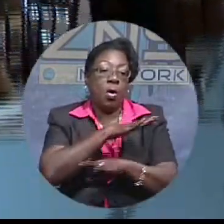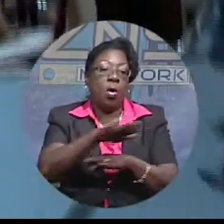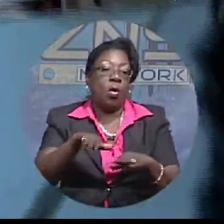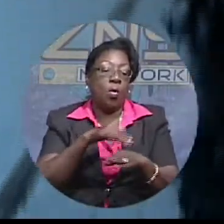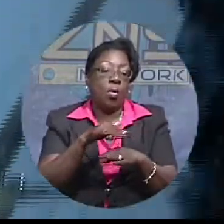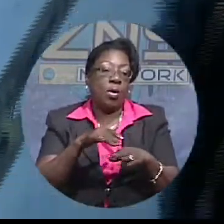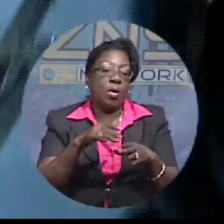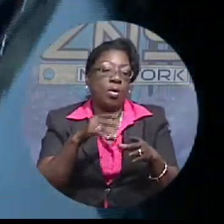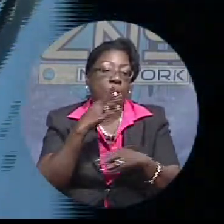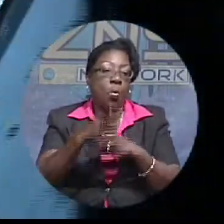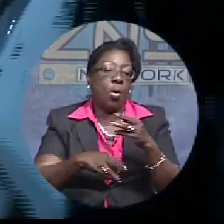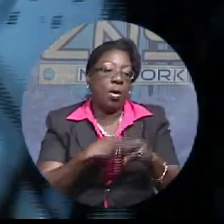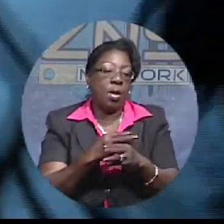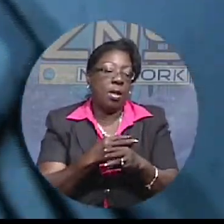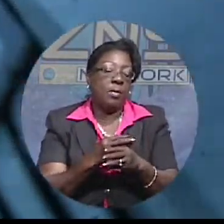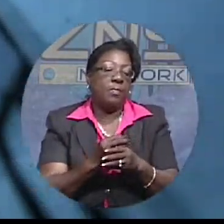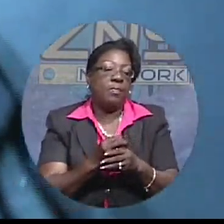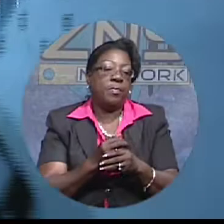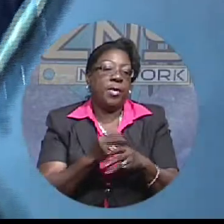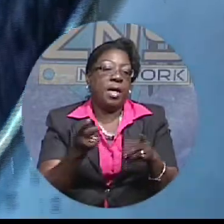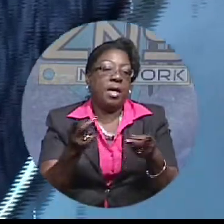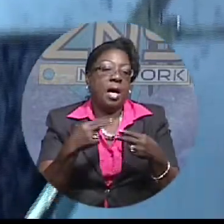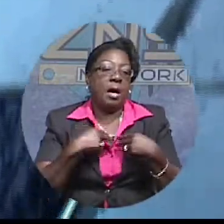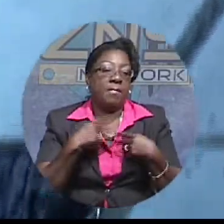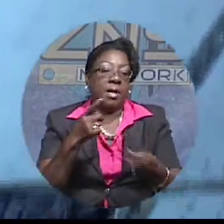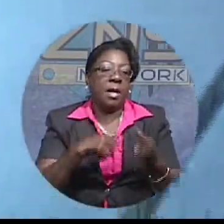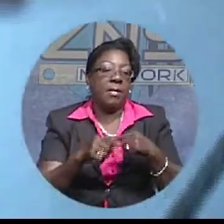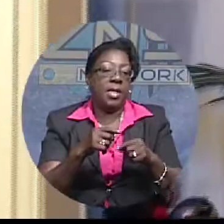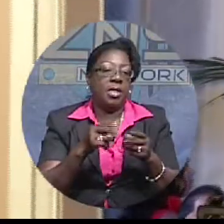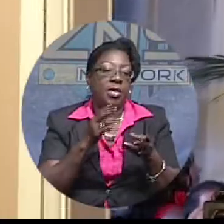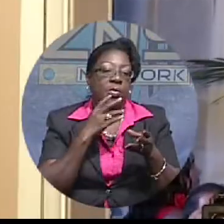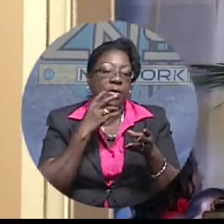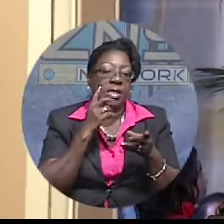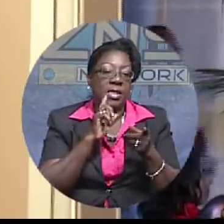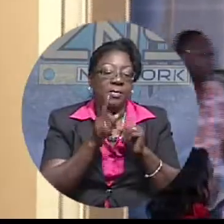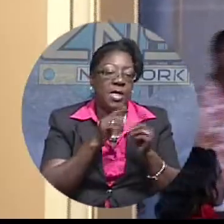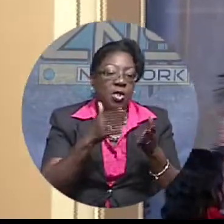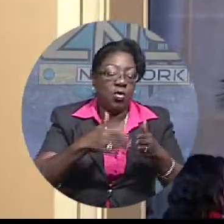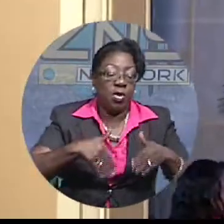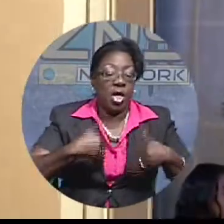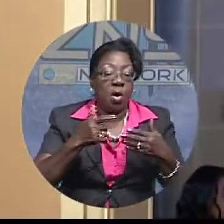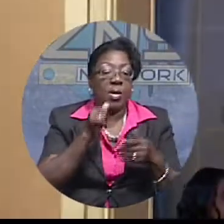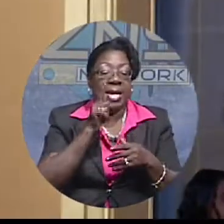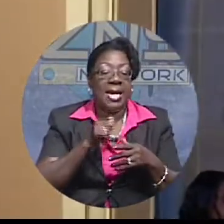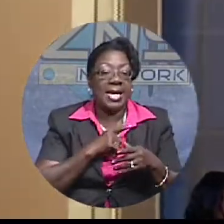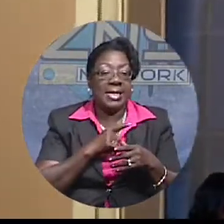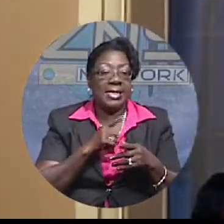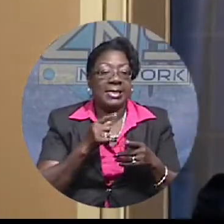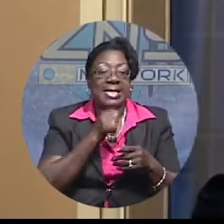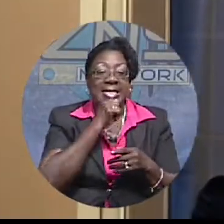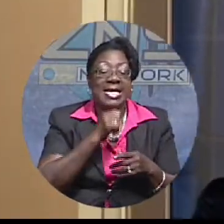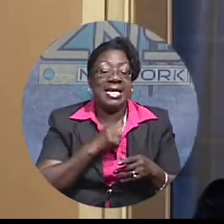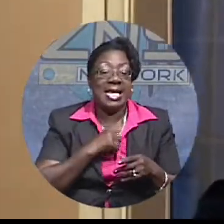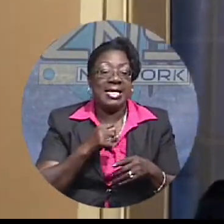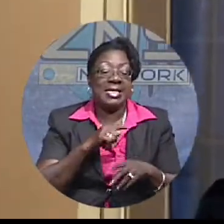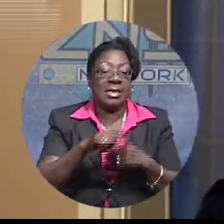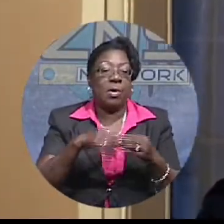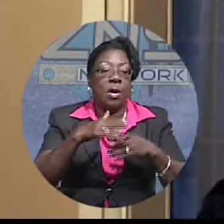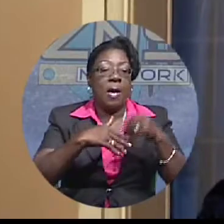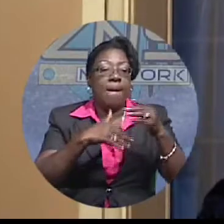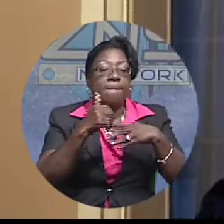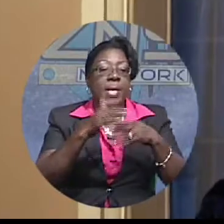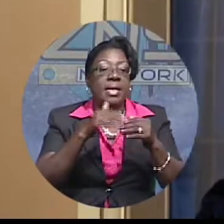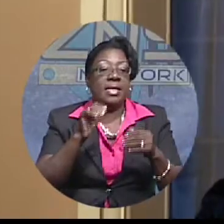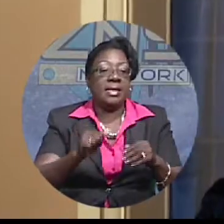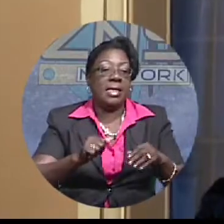the United States and the Bahamas, and have them come in to speak to young ladies and teenagers about building self-confidence, being brave and